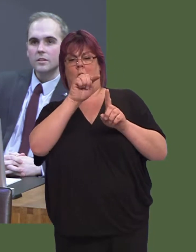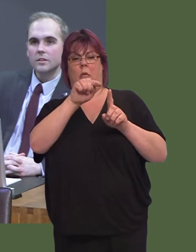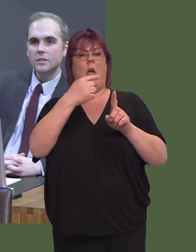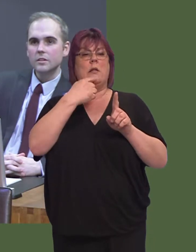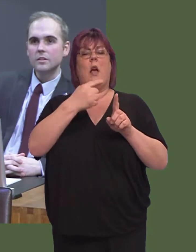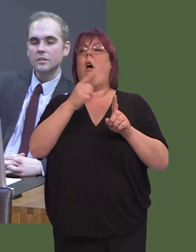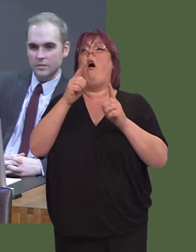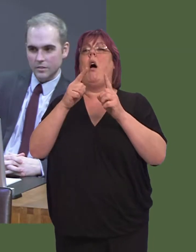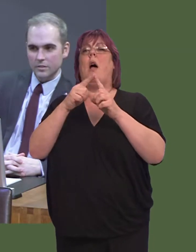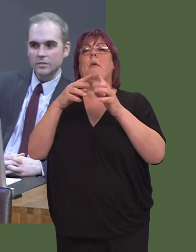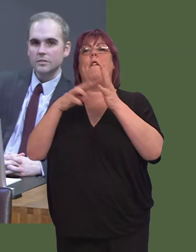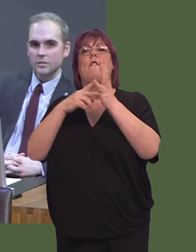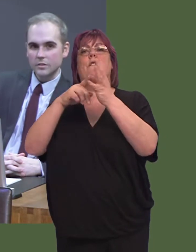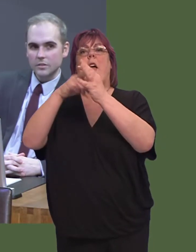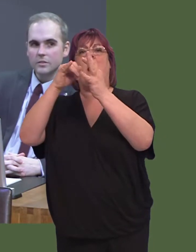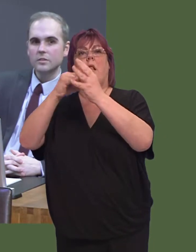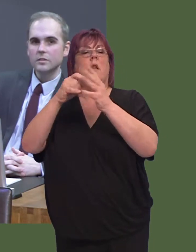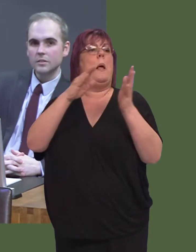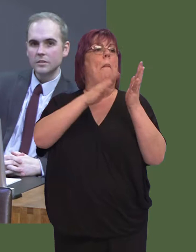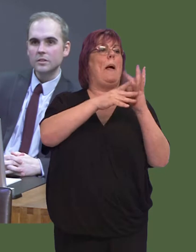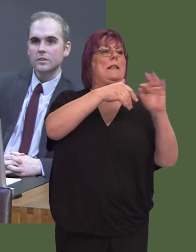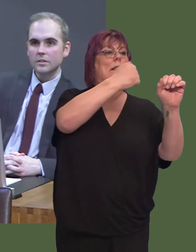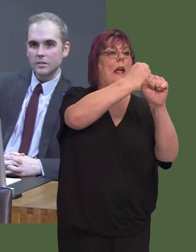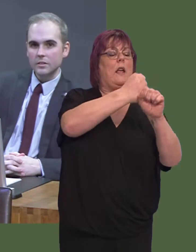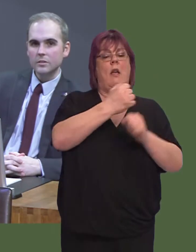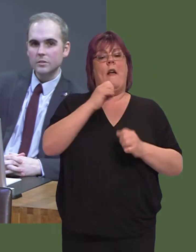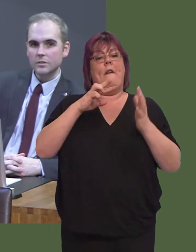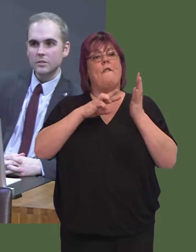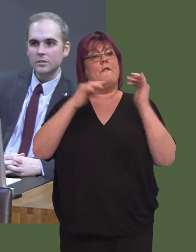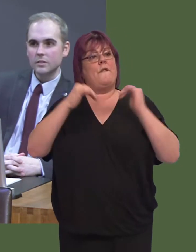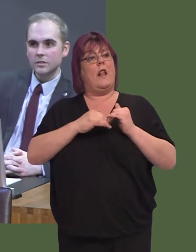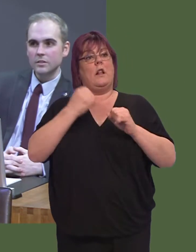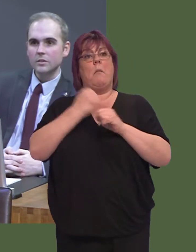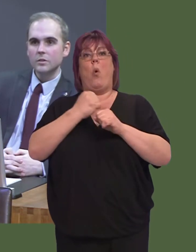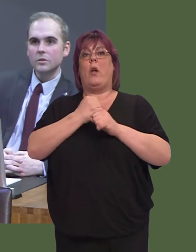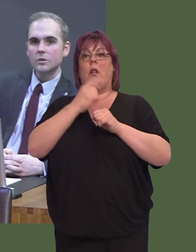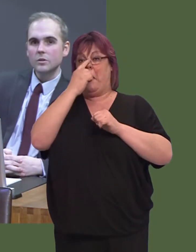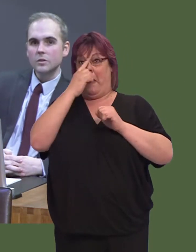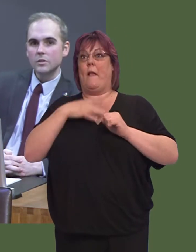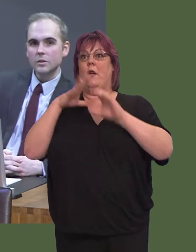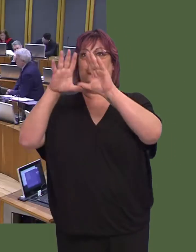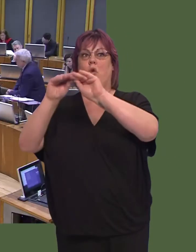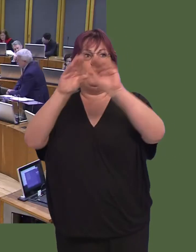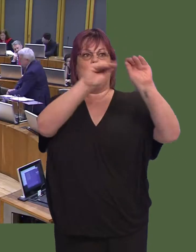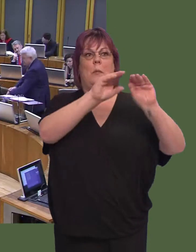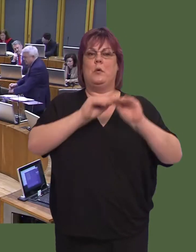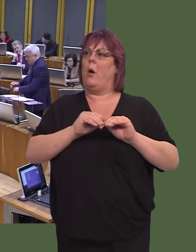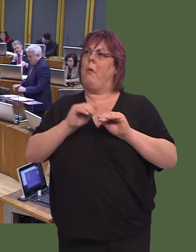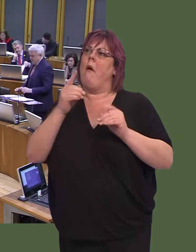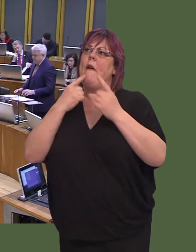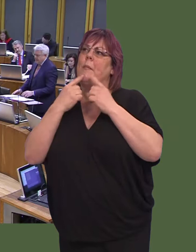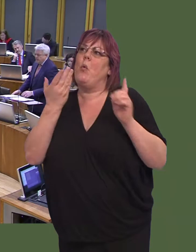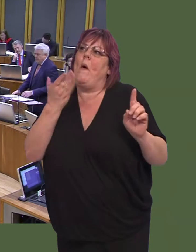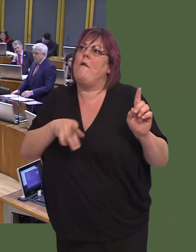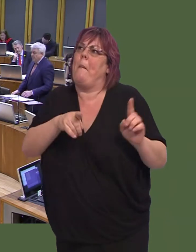them stating that the Ebbw Vale line, the Maesteg line and the Vale of Glamorgan schemes have been discontinued? Well, they've been